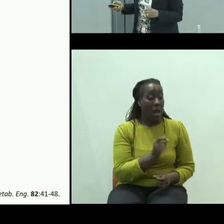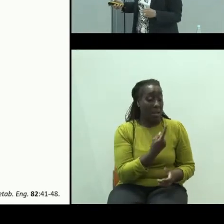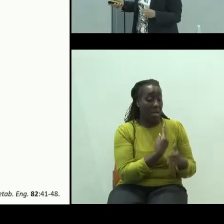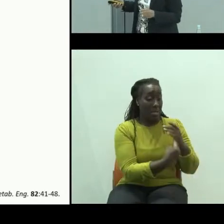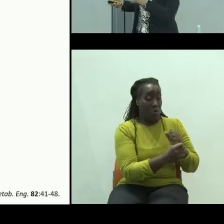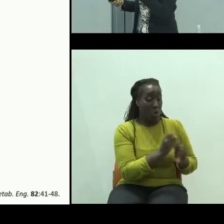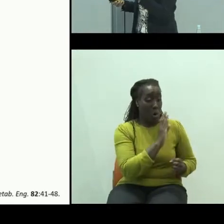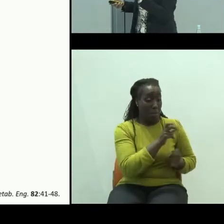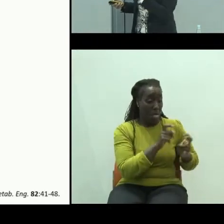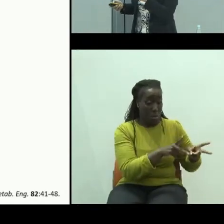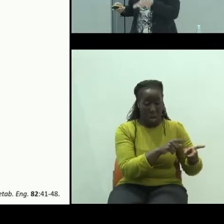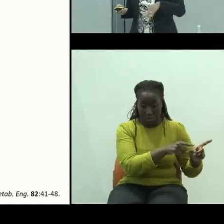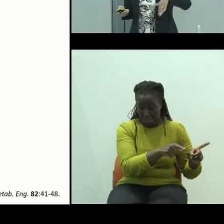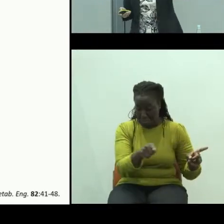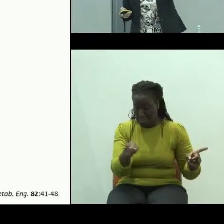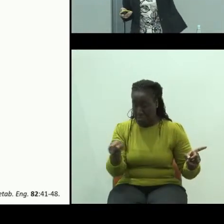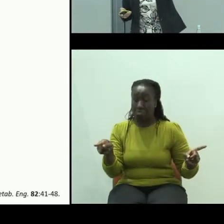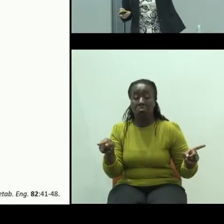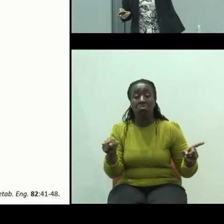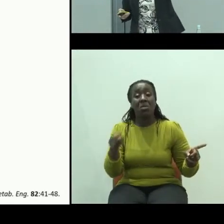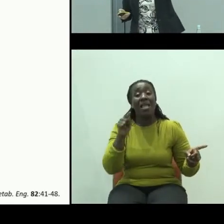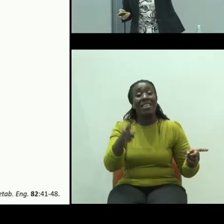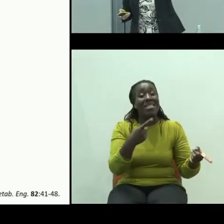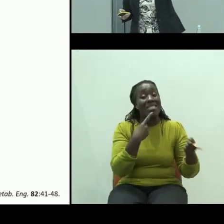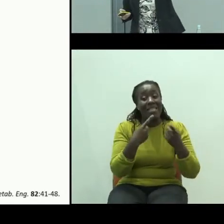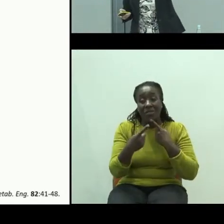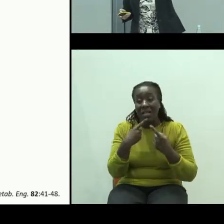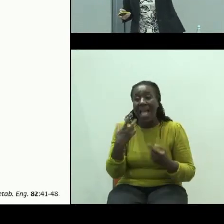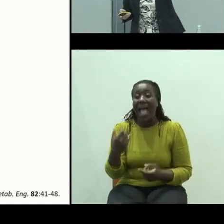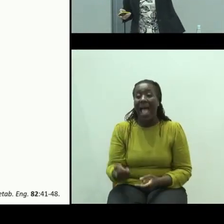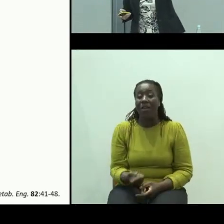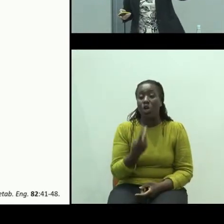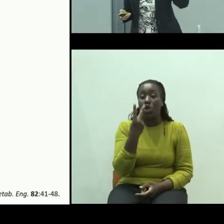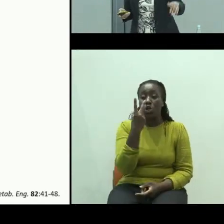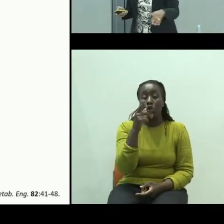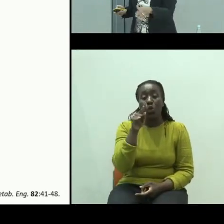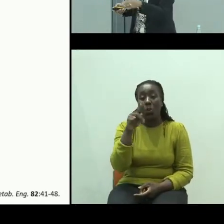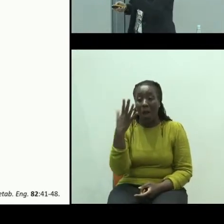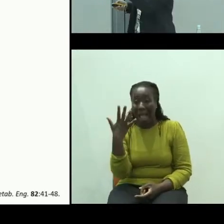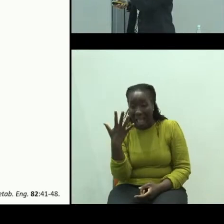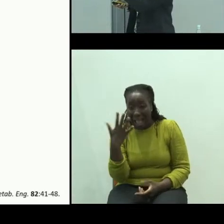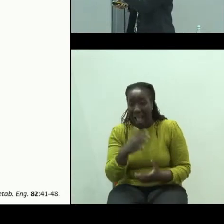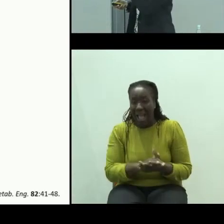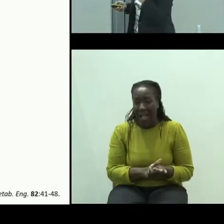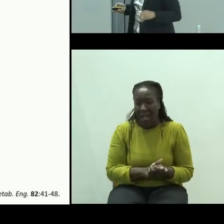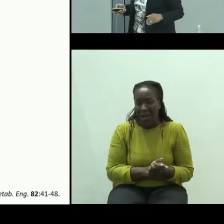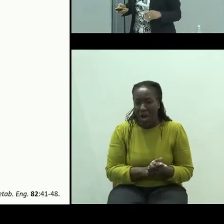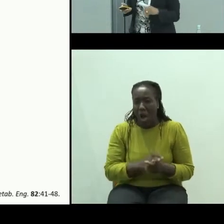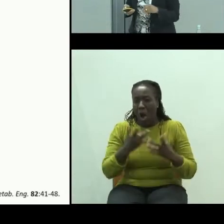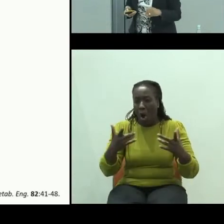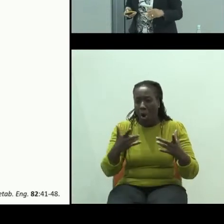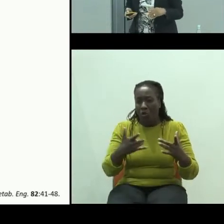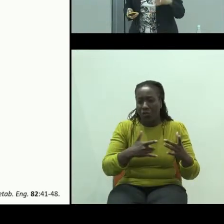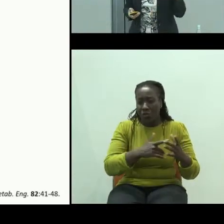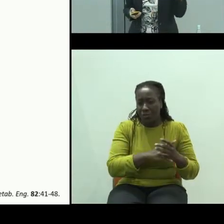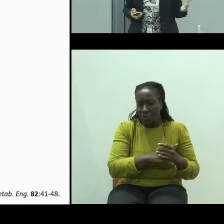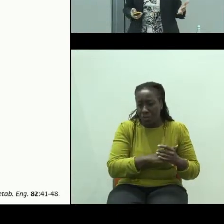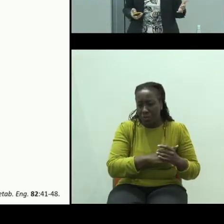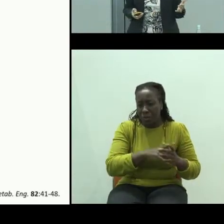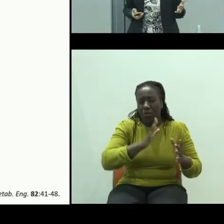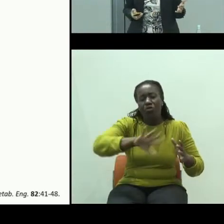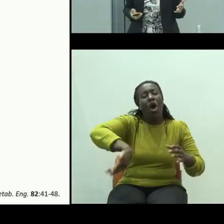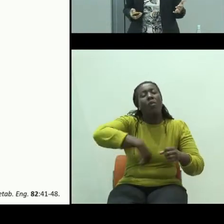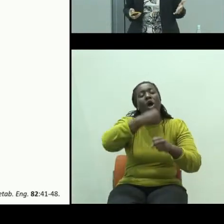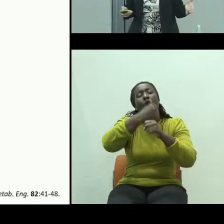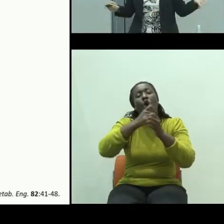individually. That's the data that's shown here. We have almost 2.5 grams per liter from galacturonic acid, a little bit more than 1 gram per liter from